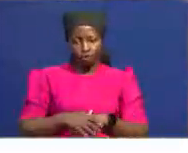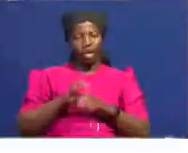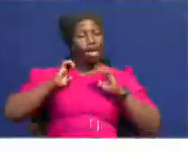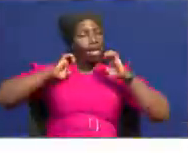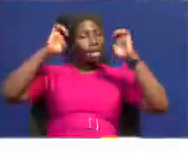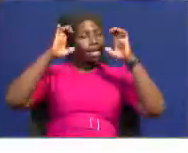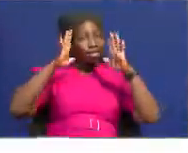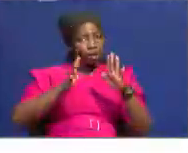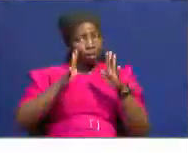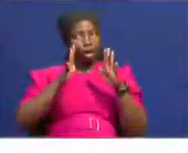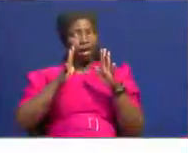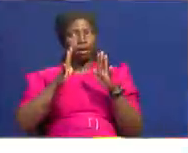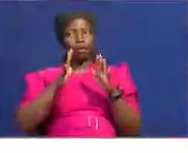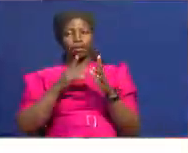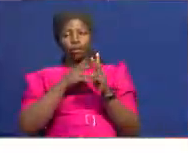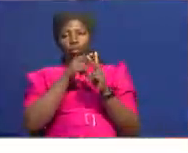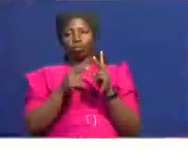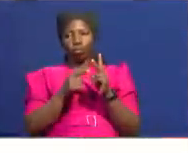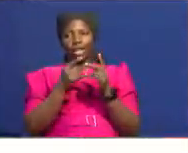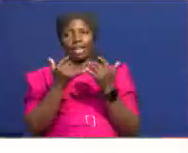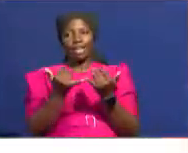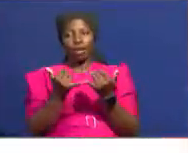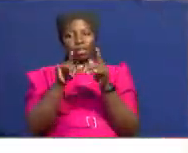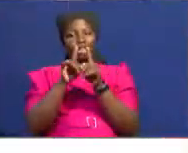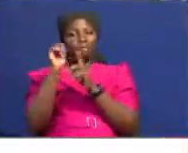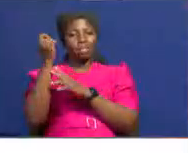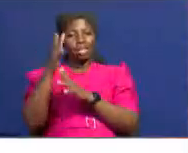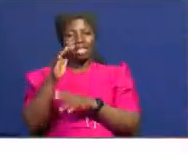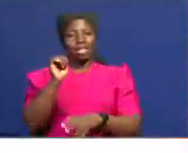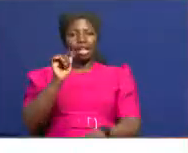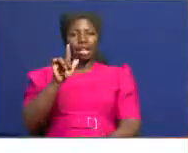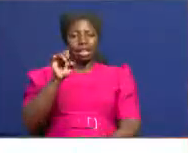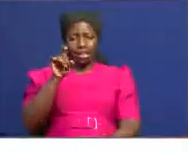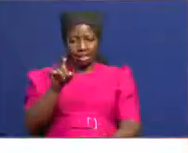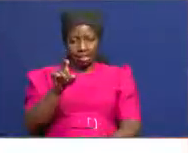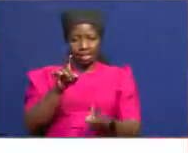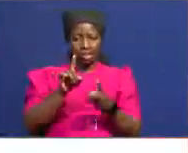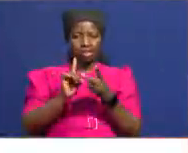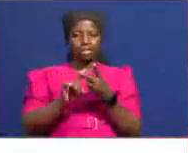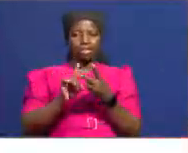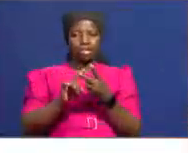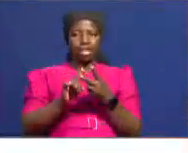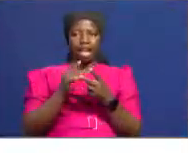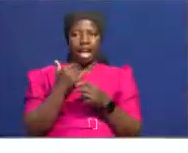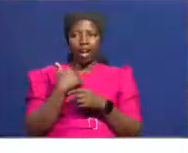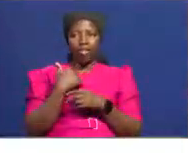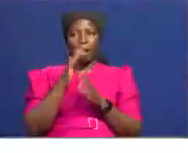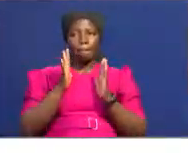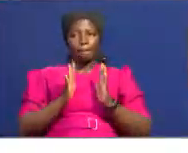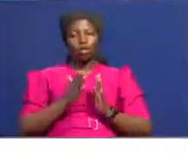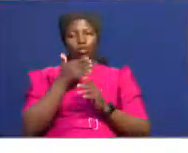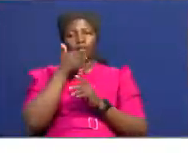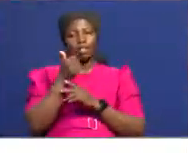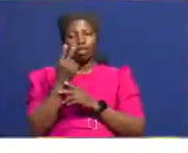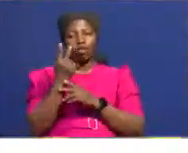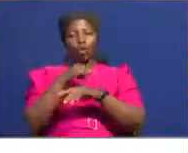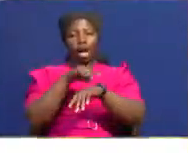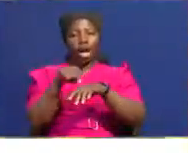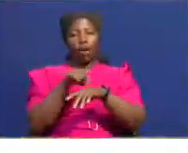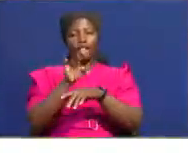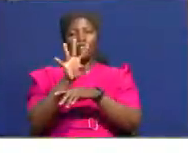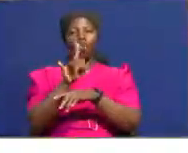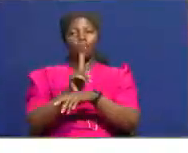Dawit Wolde and Kinde Atnau, as well as Kenya's Alexander Mutiso Munyau, have personal best sub of 2 hours and